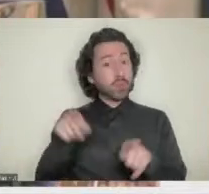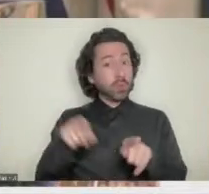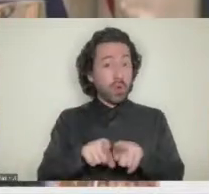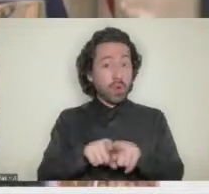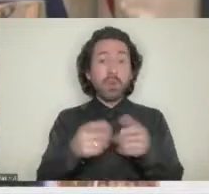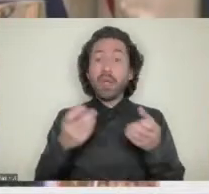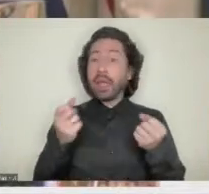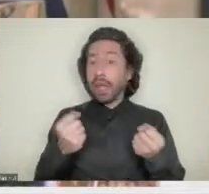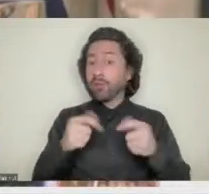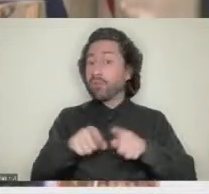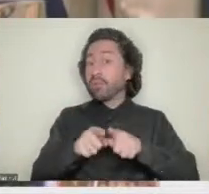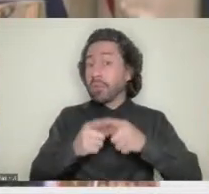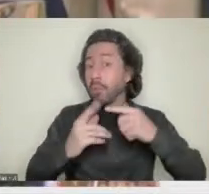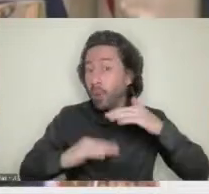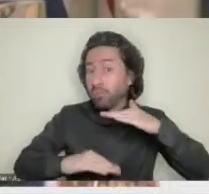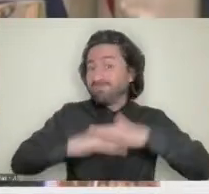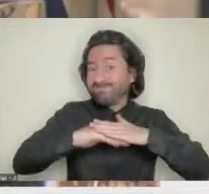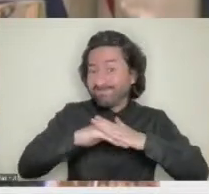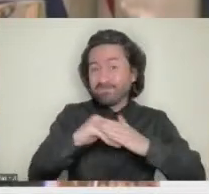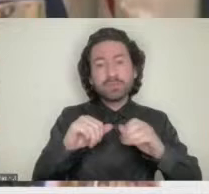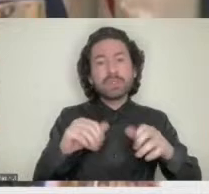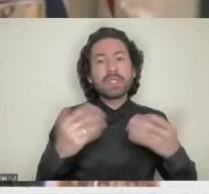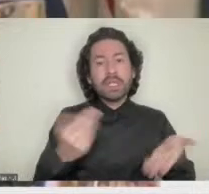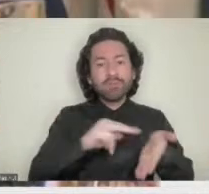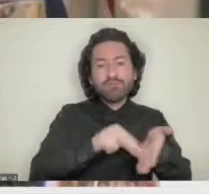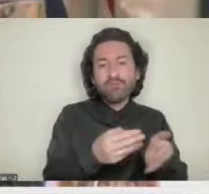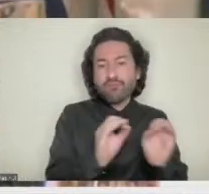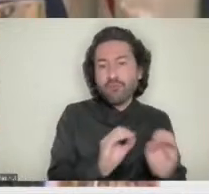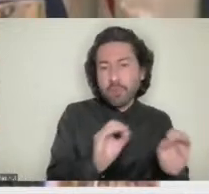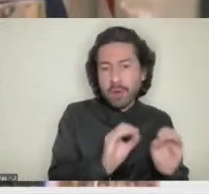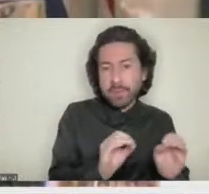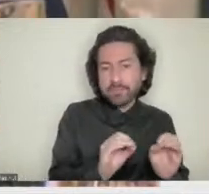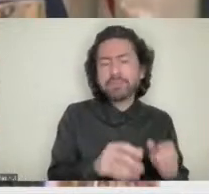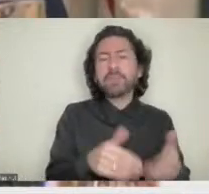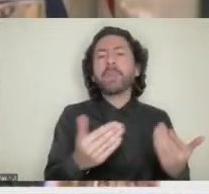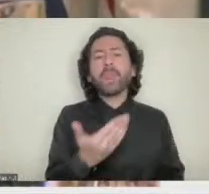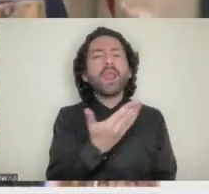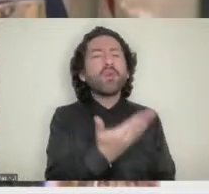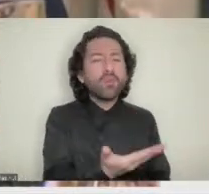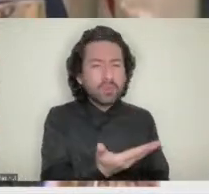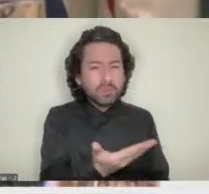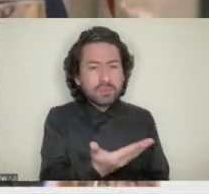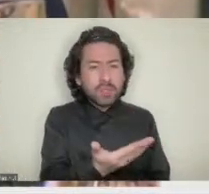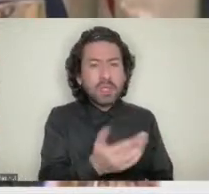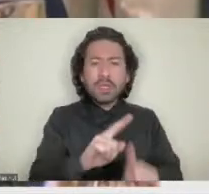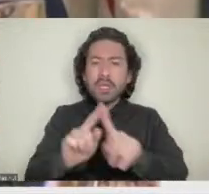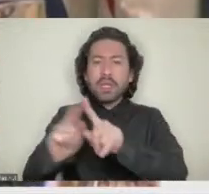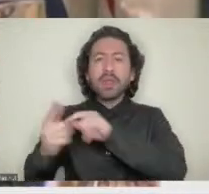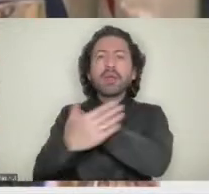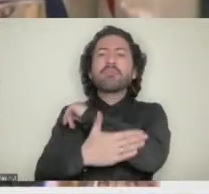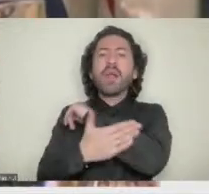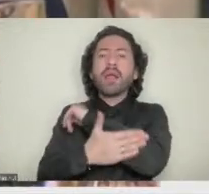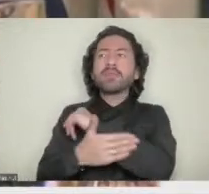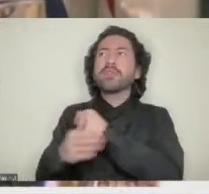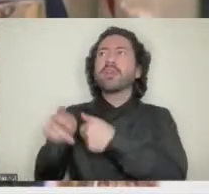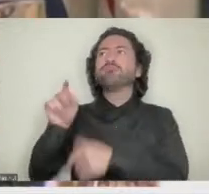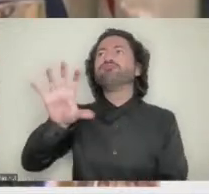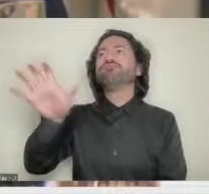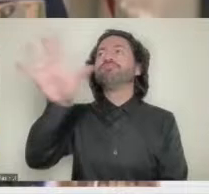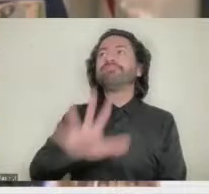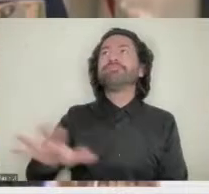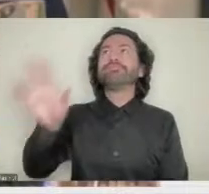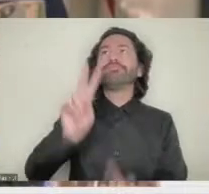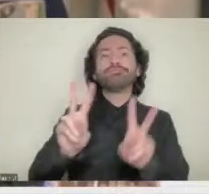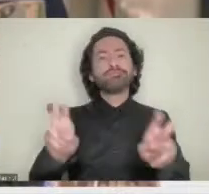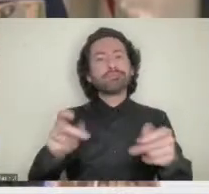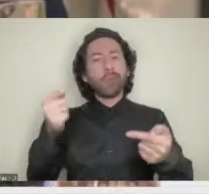like milk. And so you have a natural top or cap that you have in the region, a roof. What would you